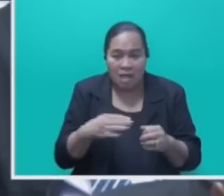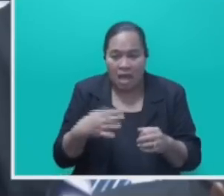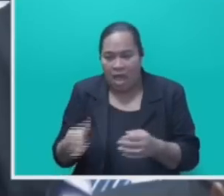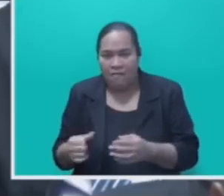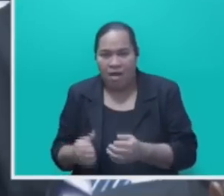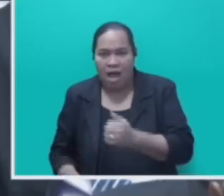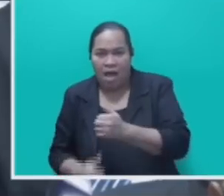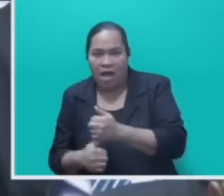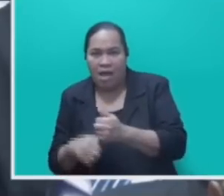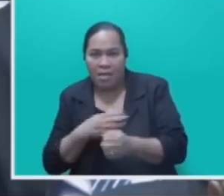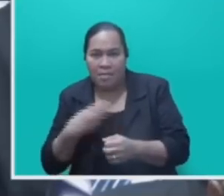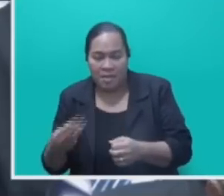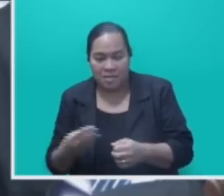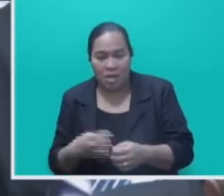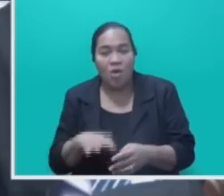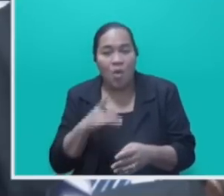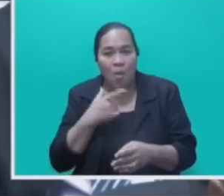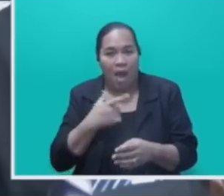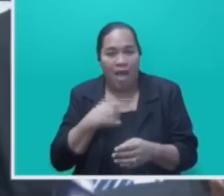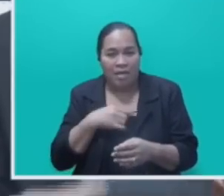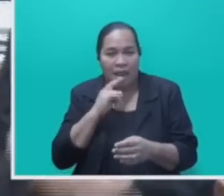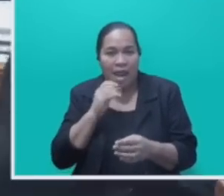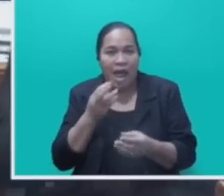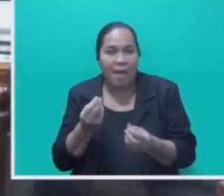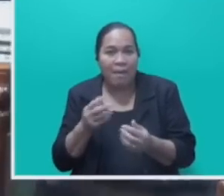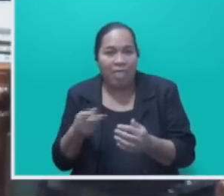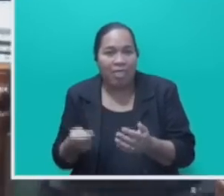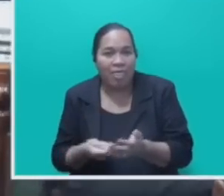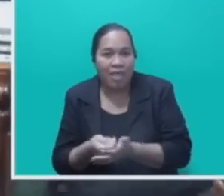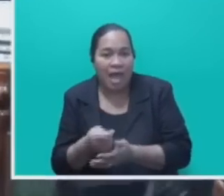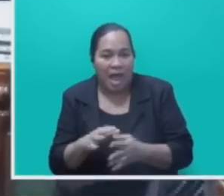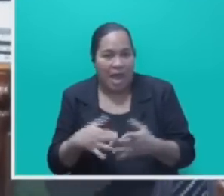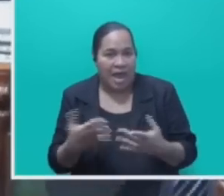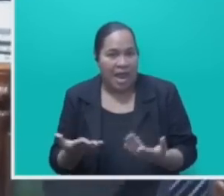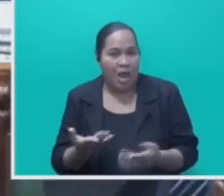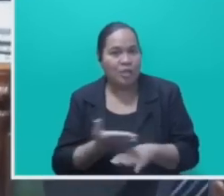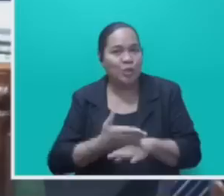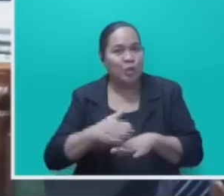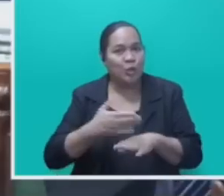appear that buying loyalty or bribing one to obtain loyalty is the new norm.